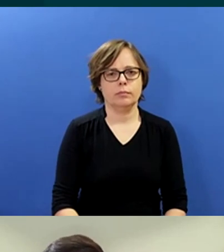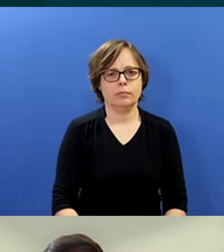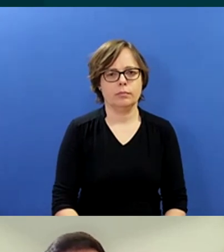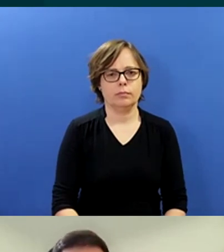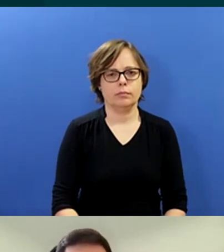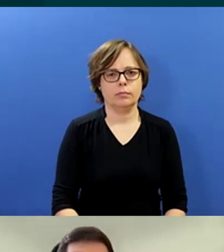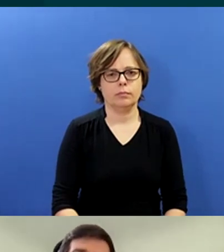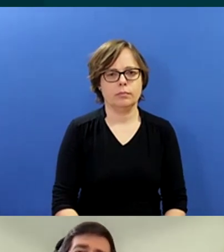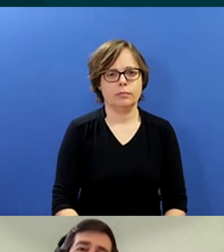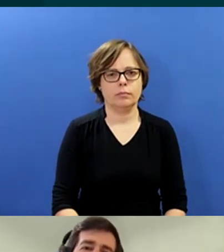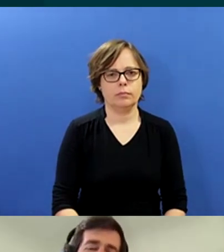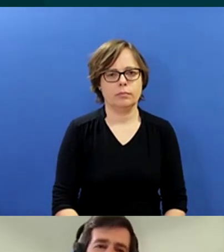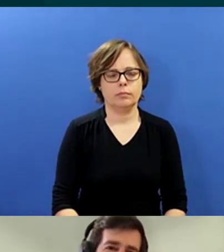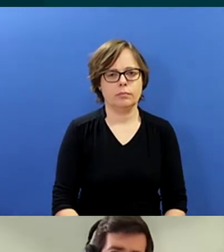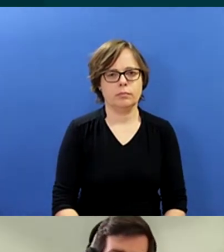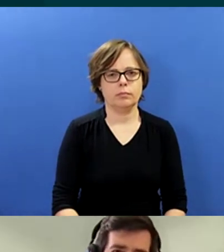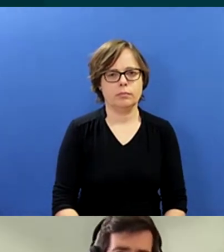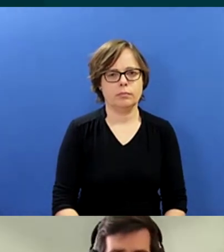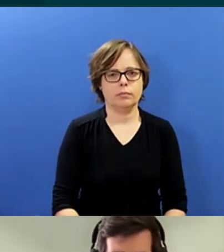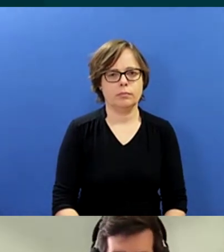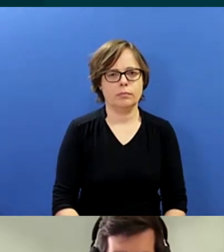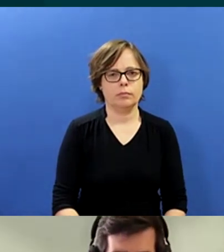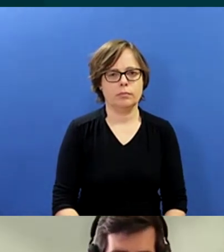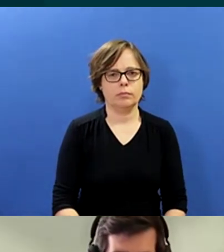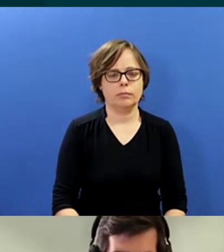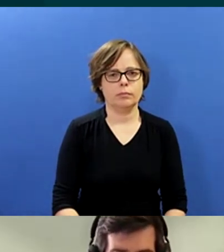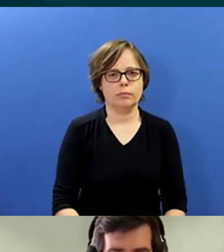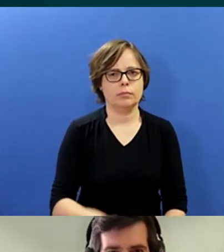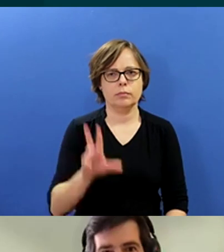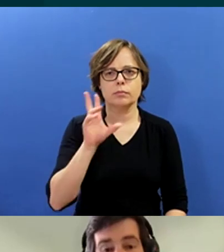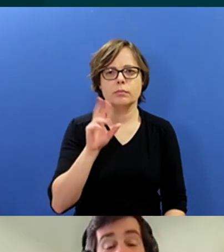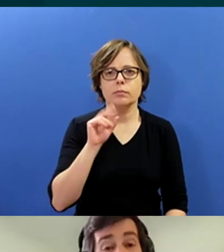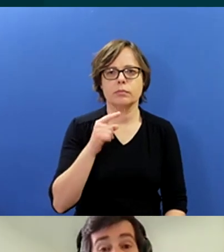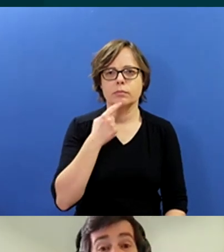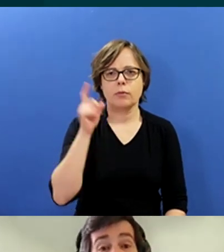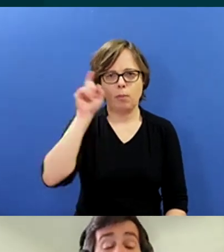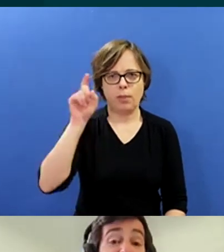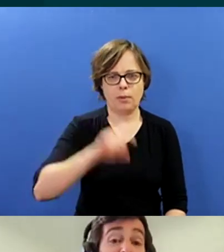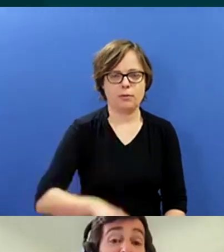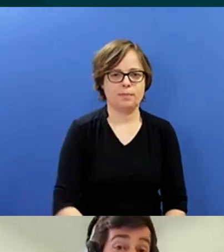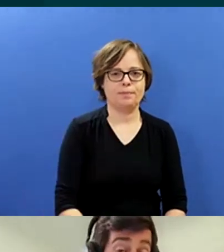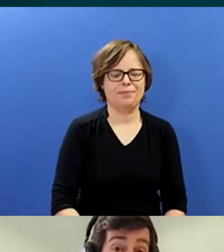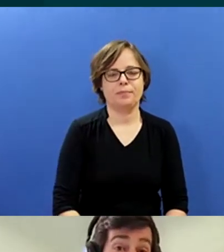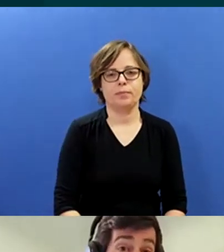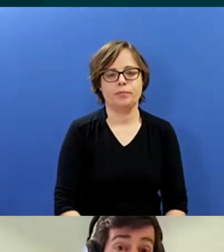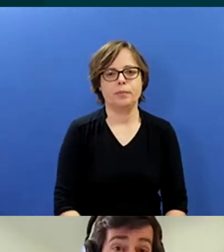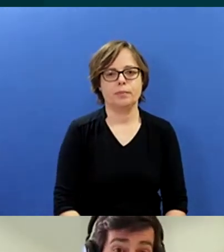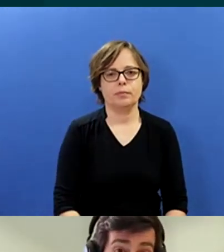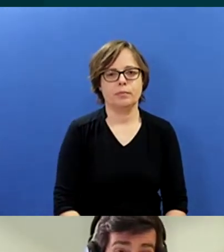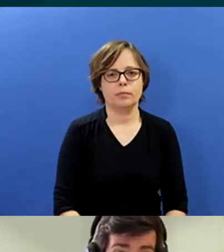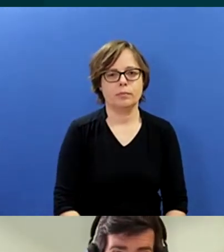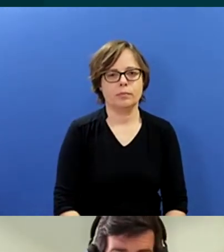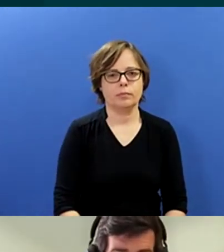Ja, also die Frage ist, wie hoch ist der Level of Partizipation in deinem Projekt? Und wie kannst du das verbessern, dass mehr Leute